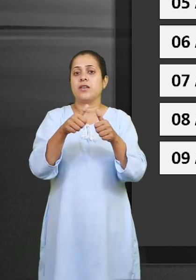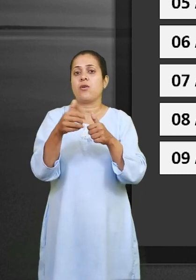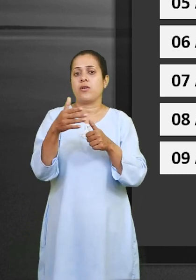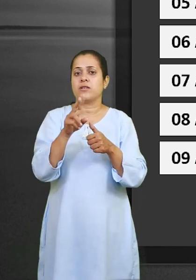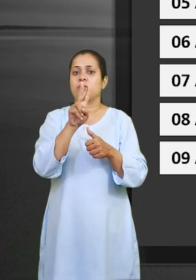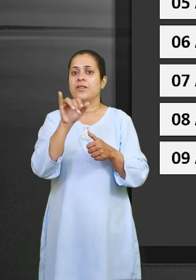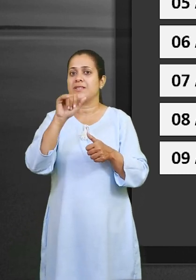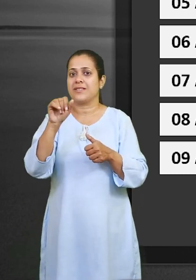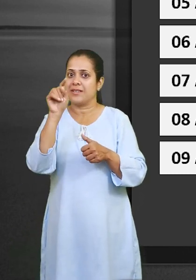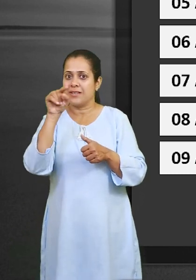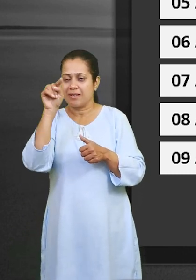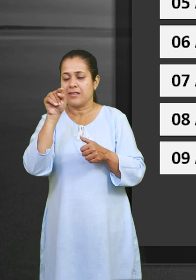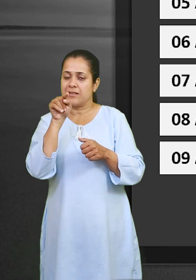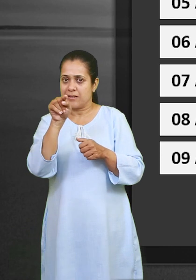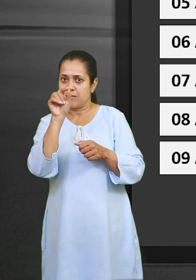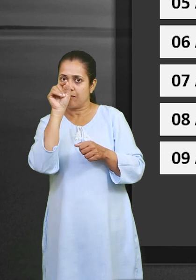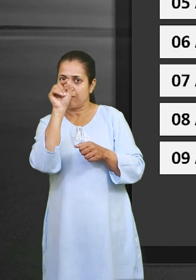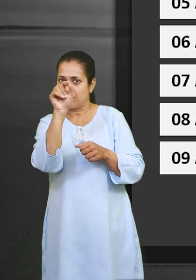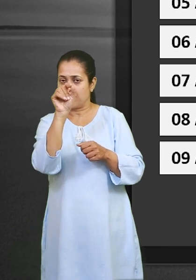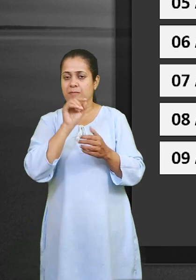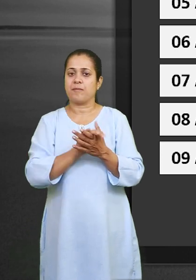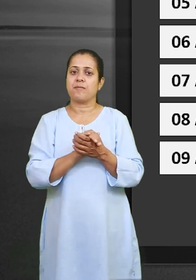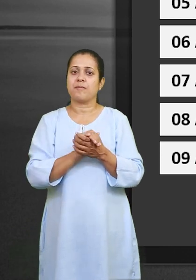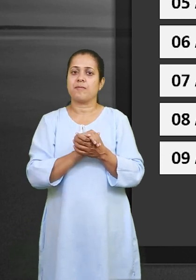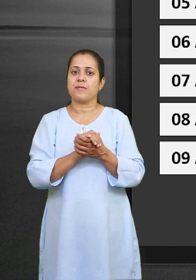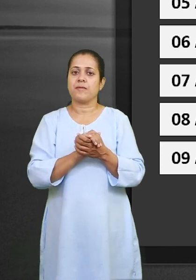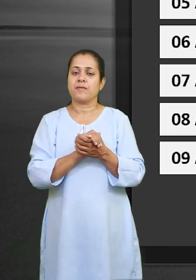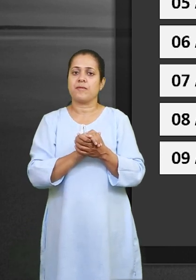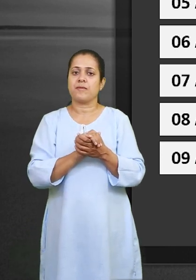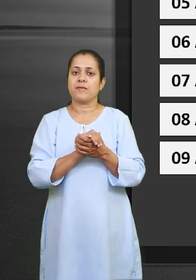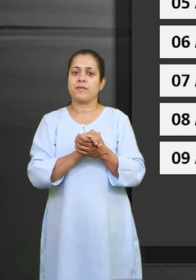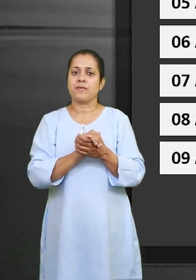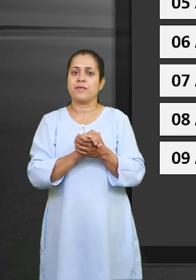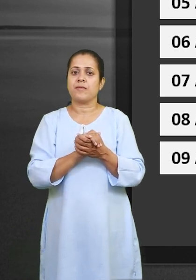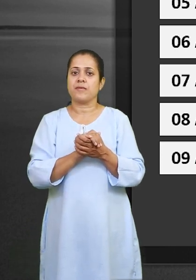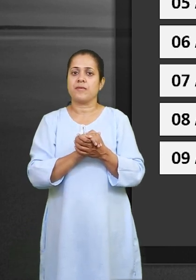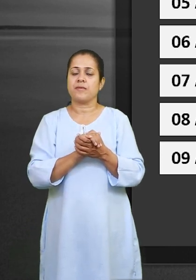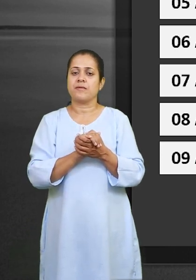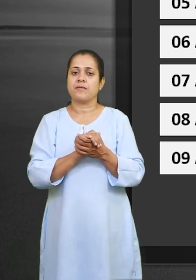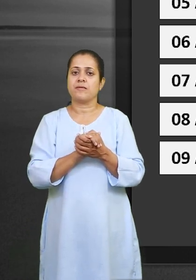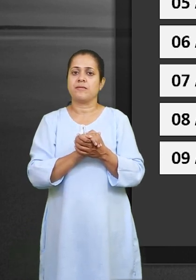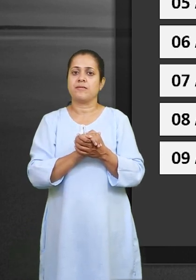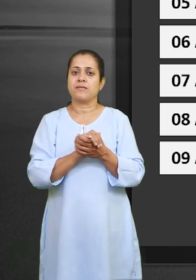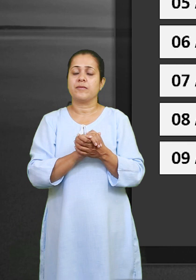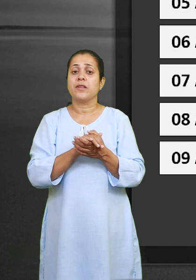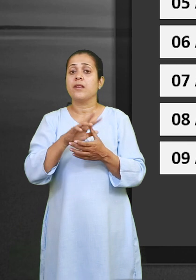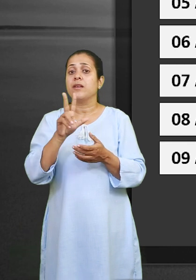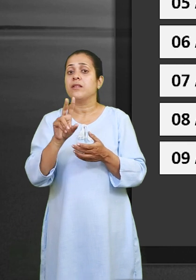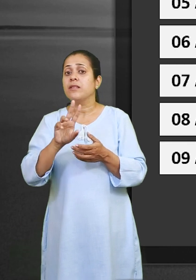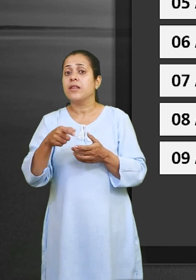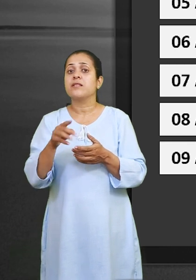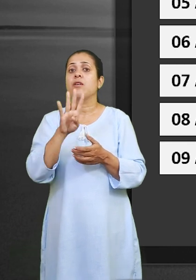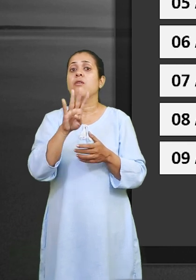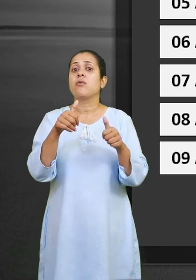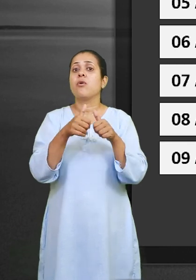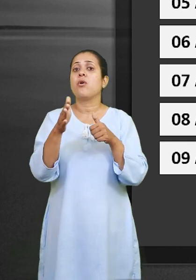degrees. So that will give us this information marked on the graph. Next, for 4th